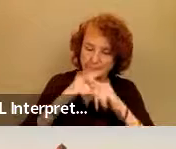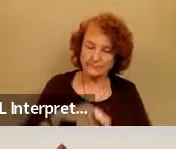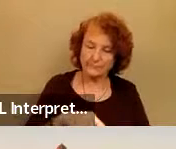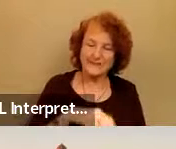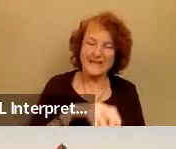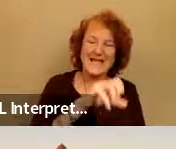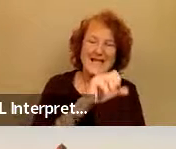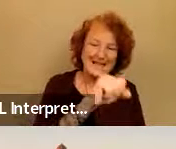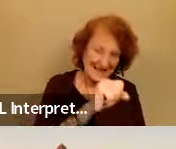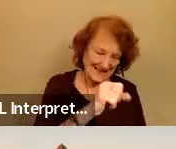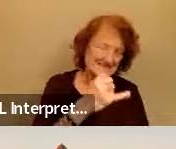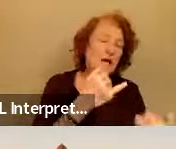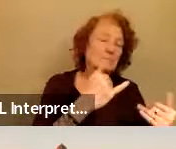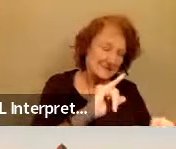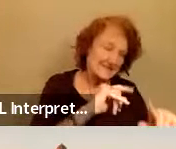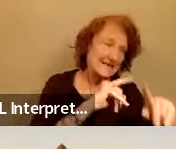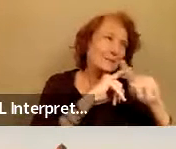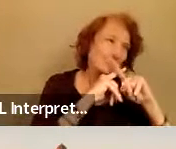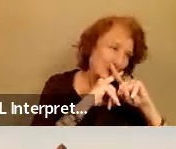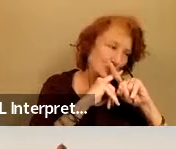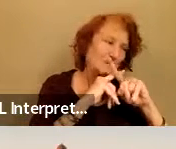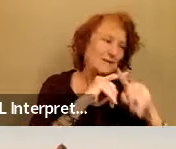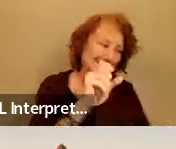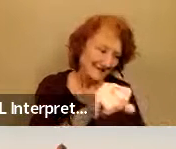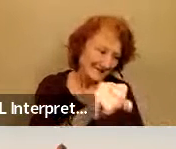Yes, I'm still on mute.